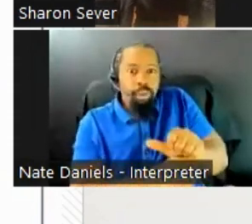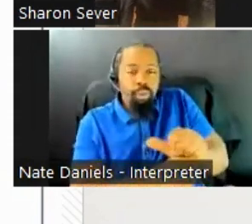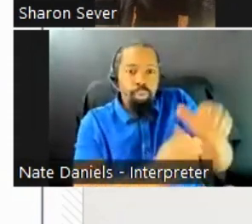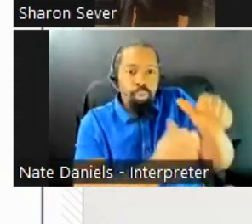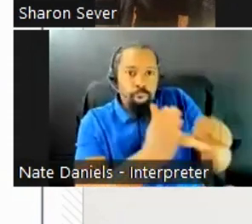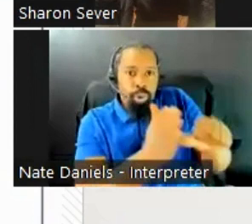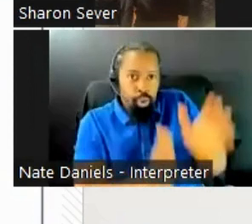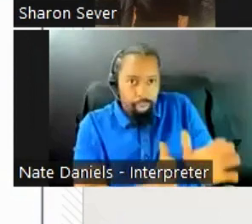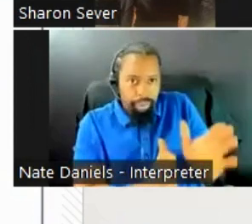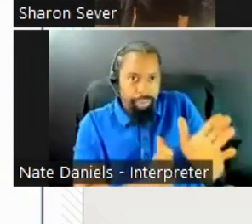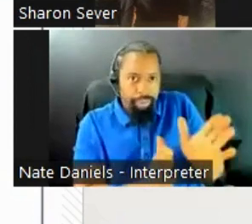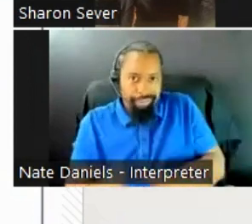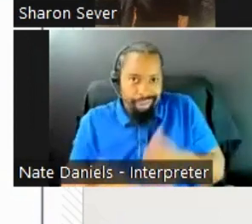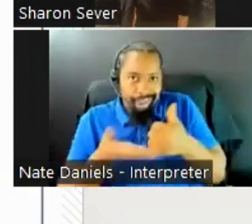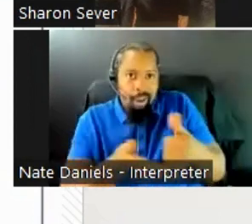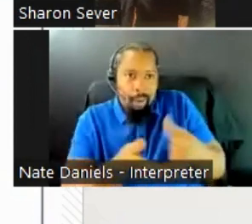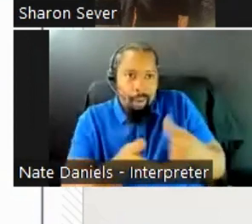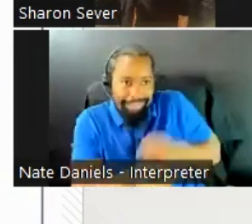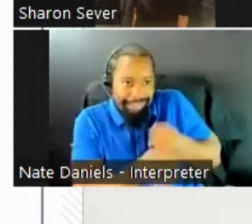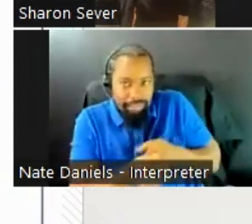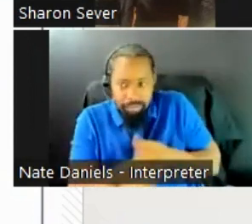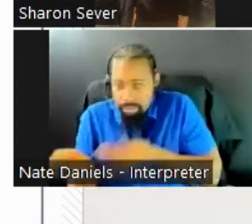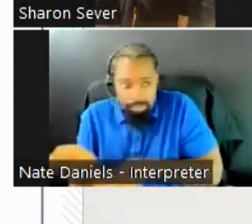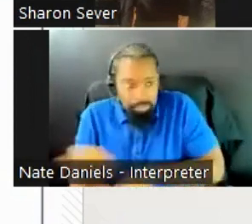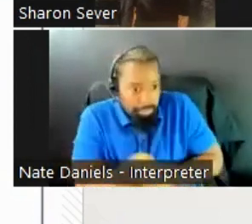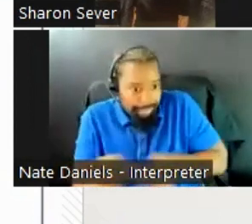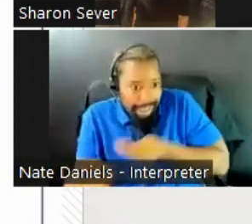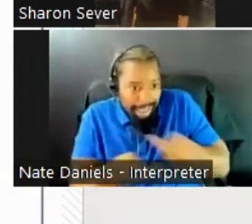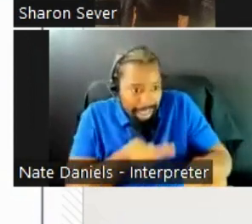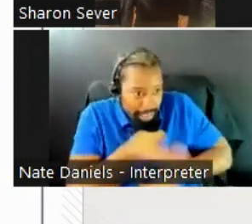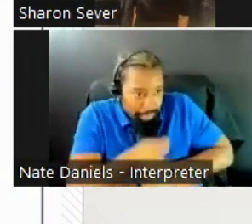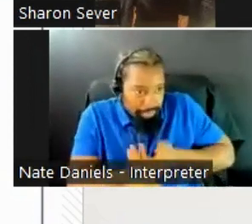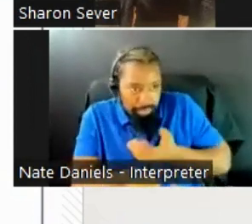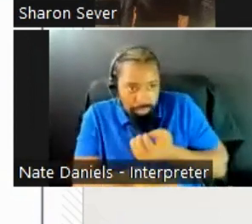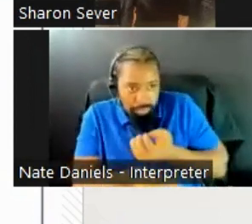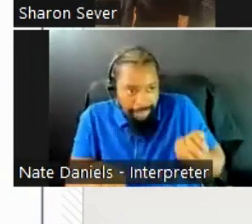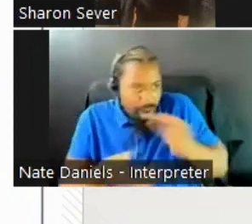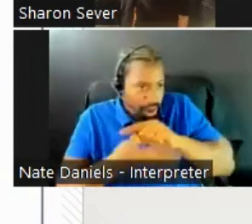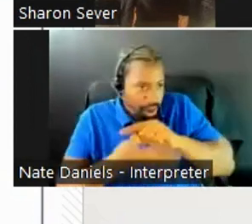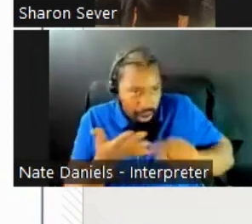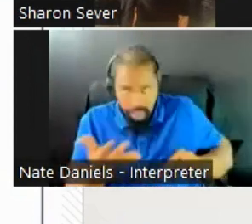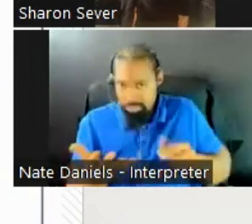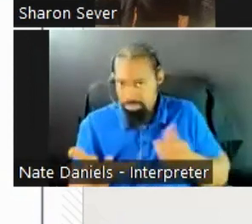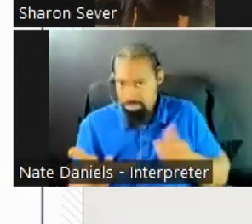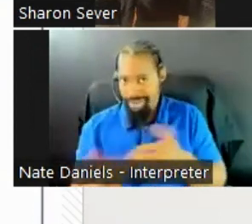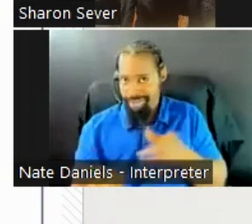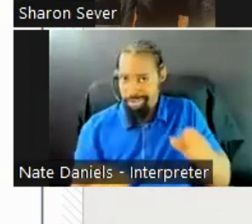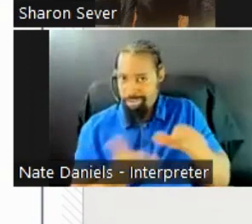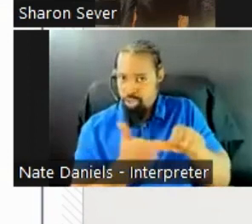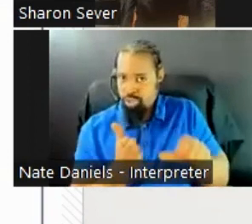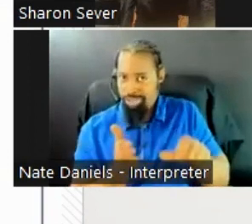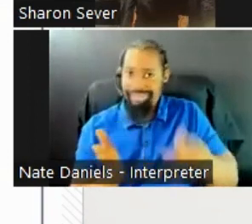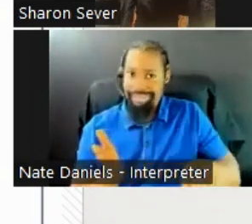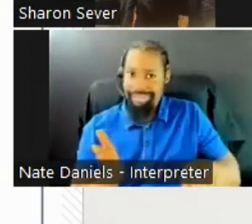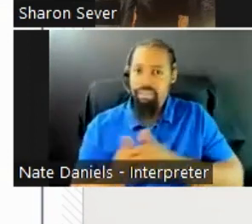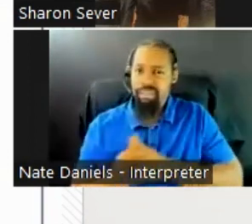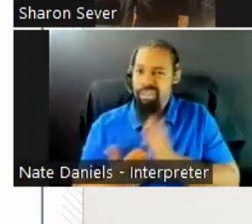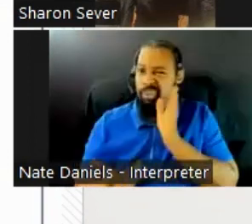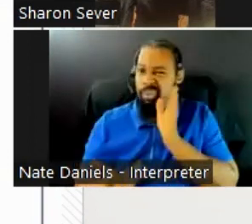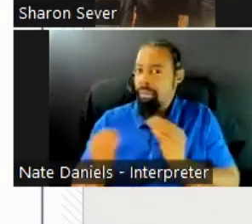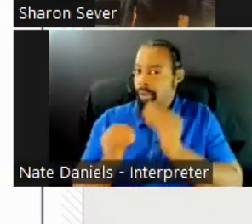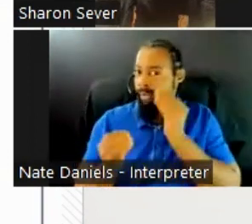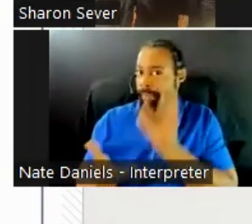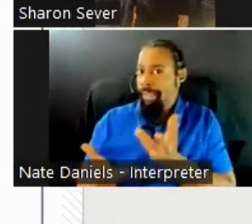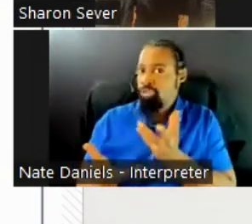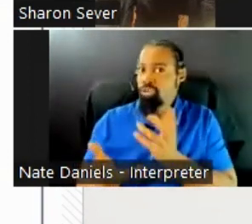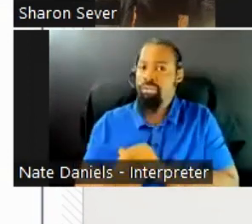that link, the announcement. It's coming soon. You're going to get different emails from us the next few weeks. The contest webinar is just you know, keep your head on a swivel with